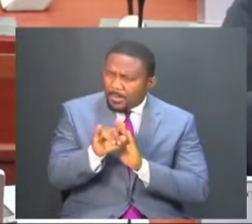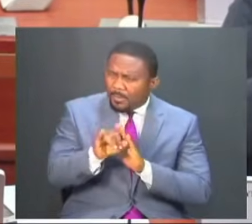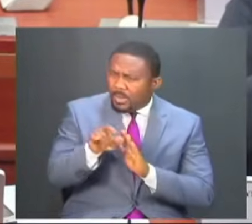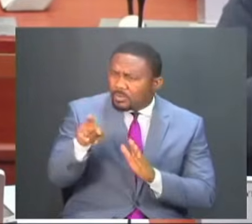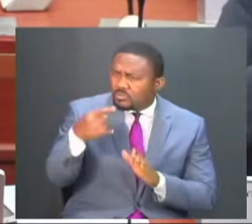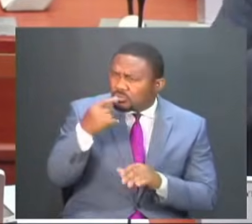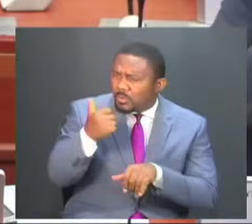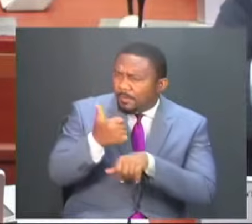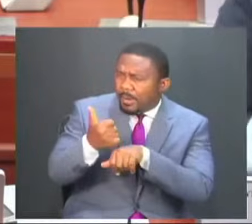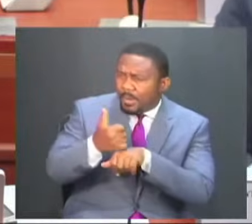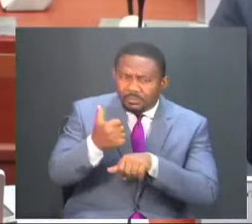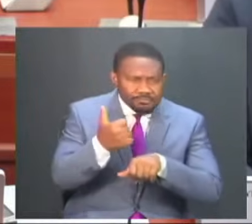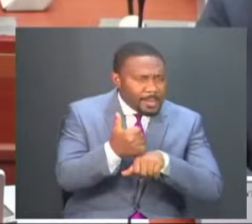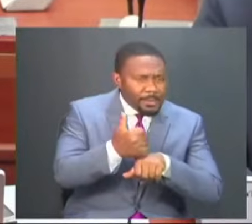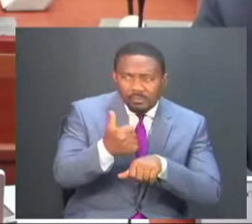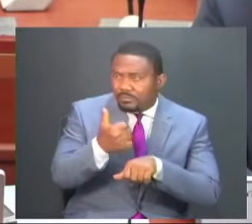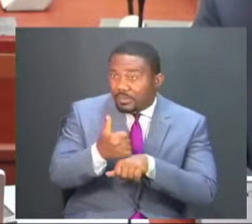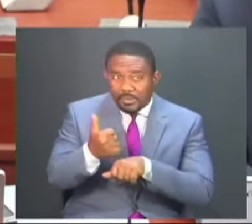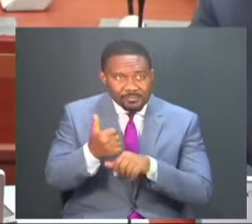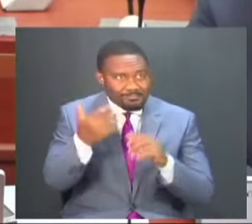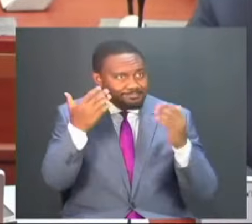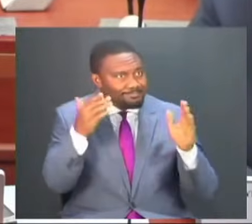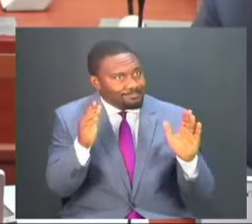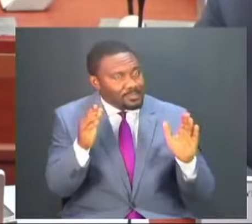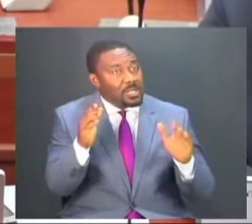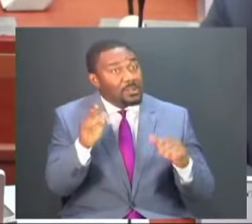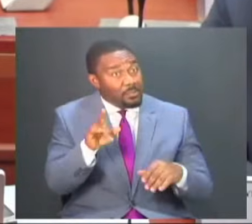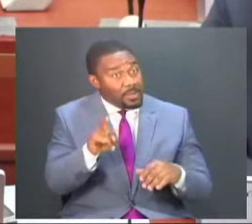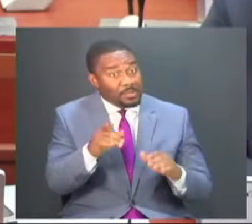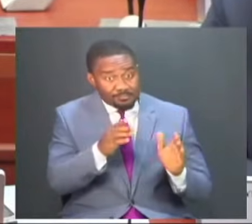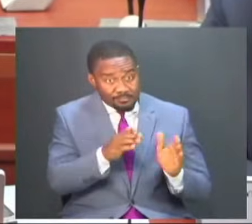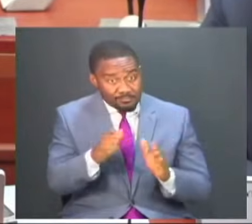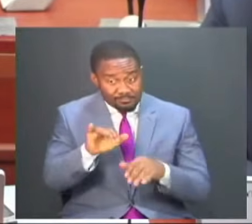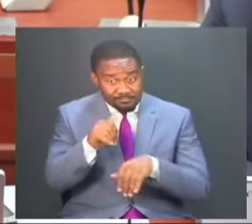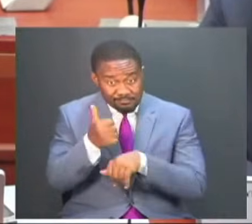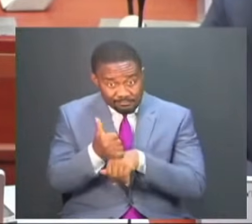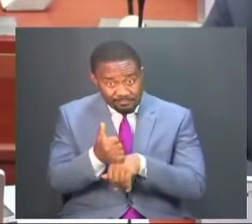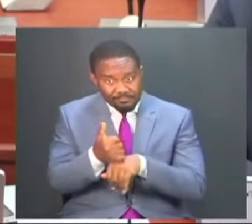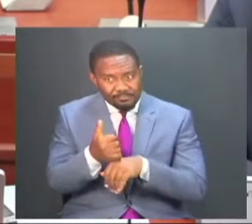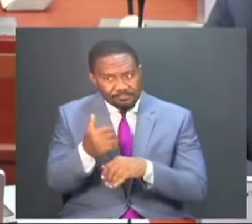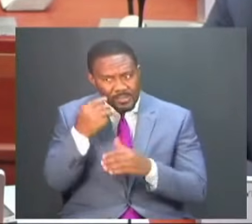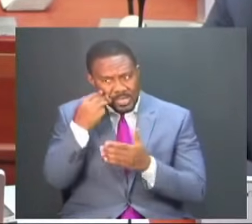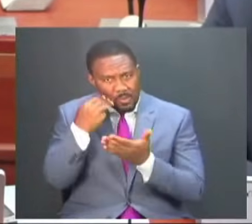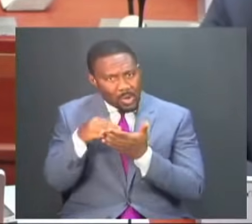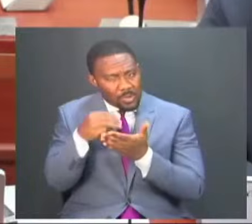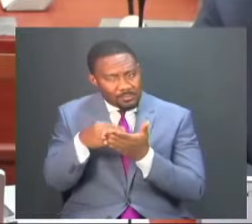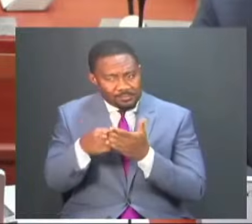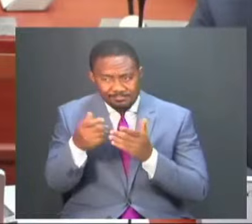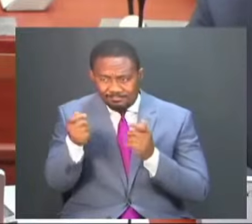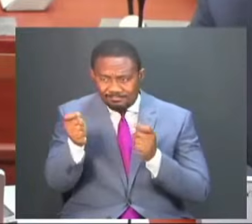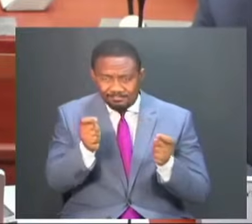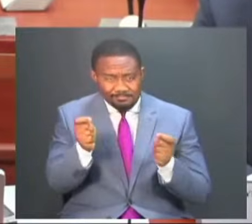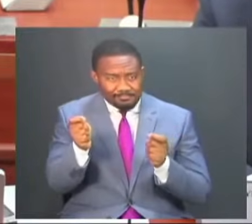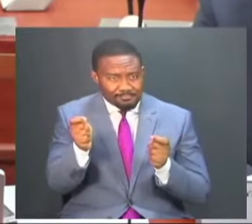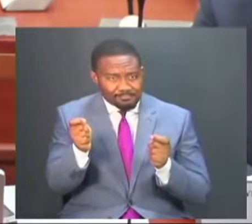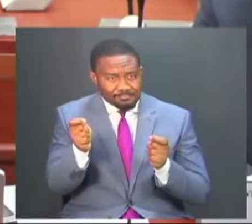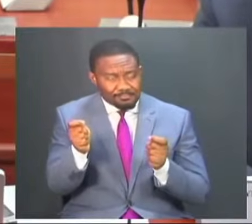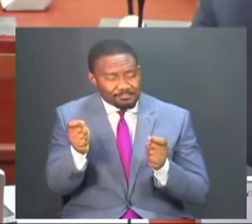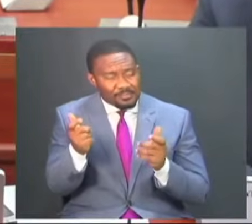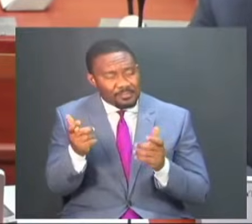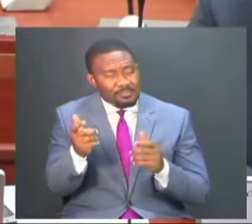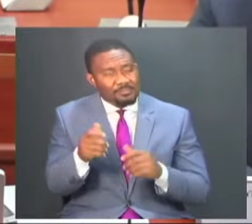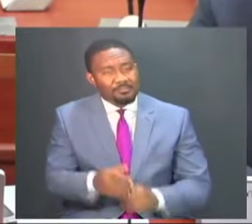what. So it's about time we put in place this regulation to monitor this space. Honorable Vice Chairman, in